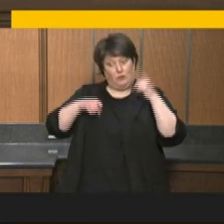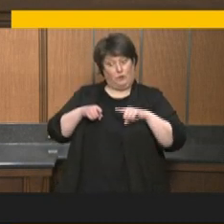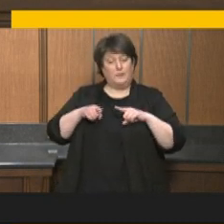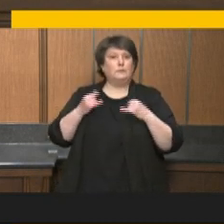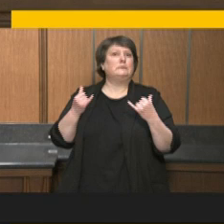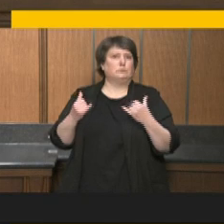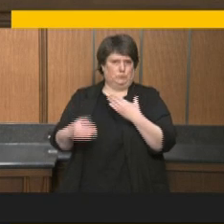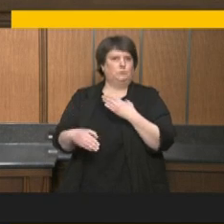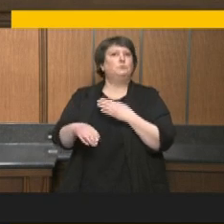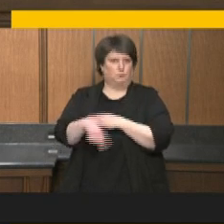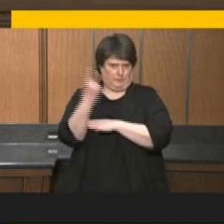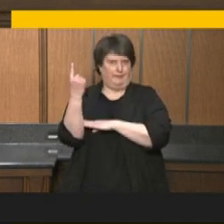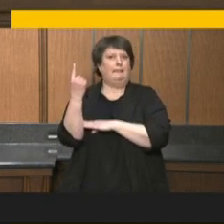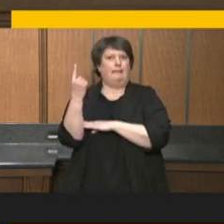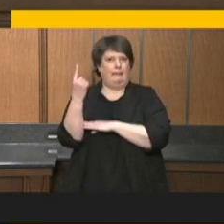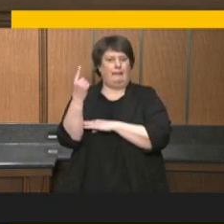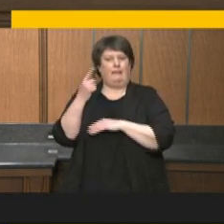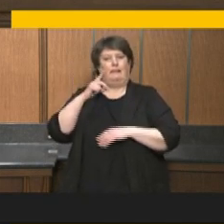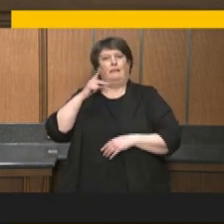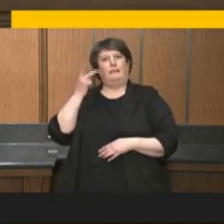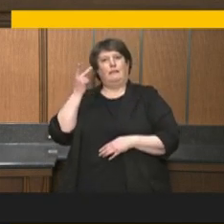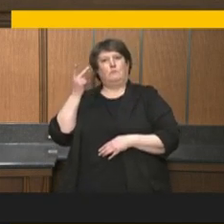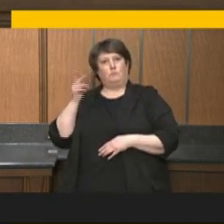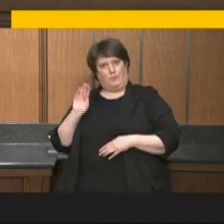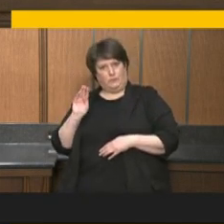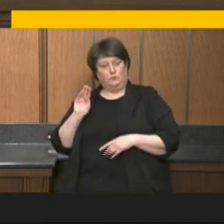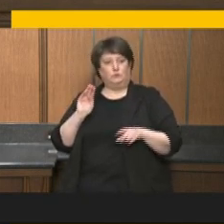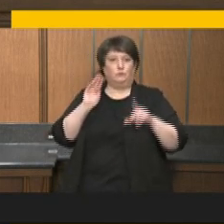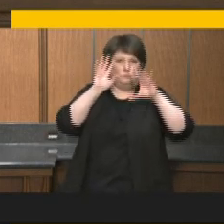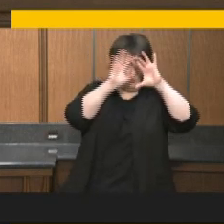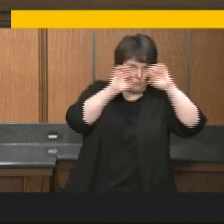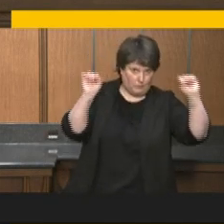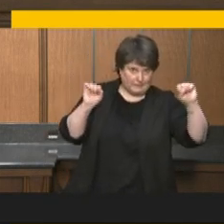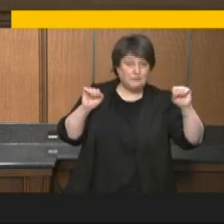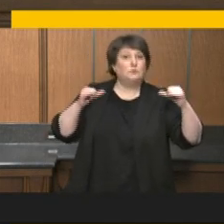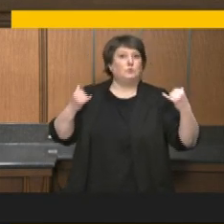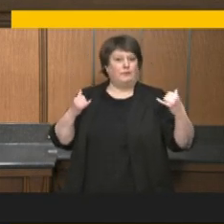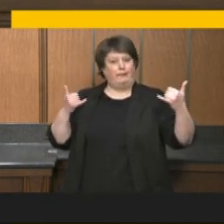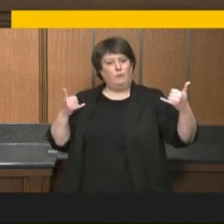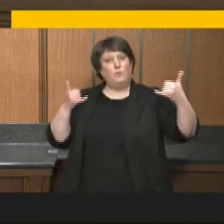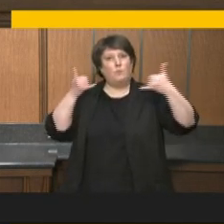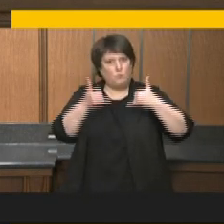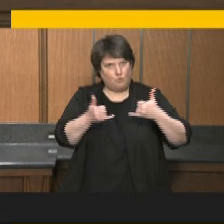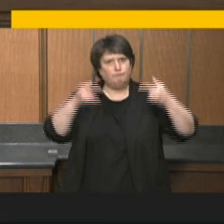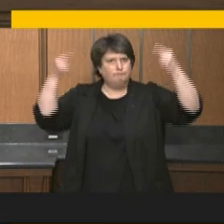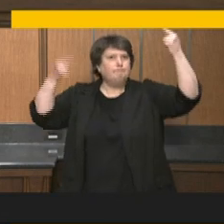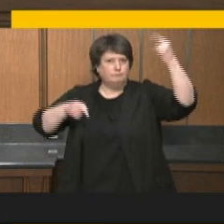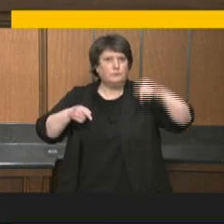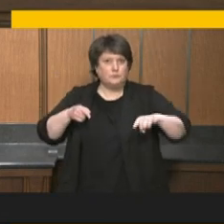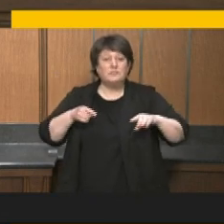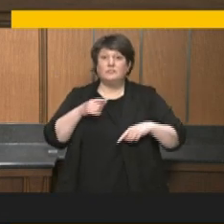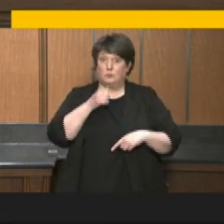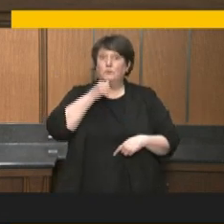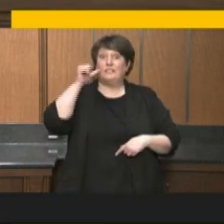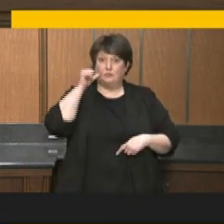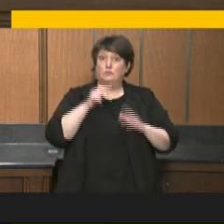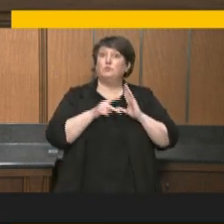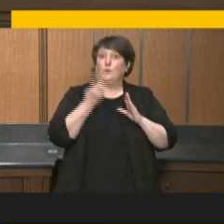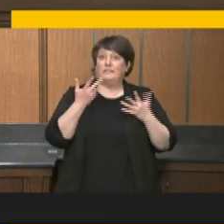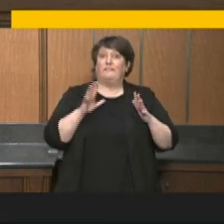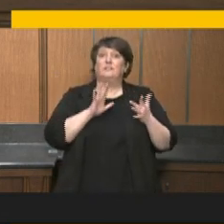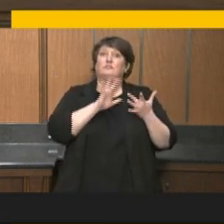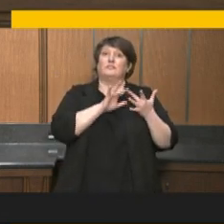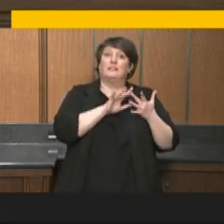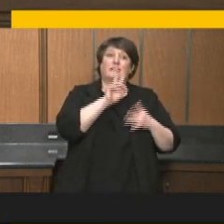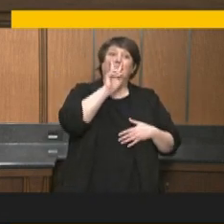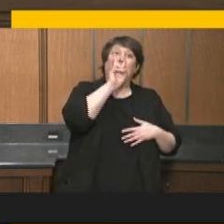call between the Prime Minister and the President. I spoke twice yesterday with Vice President Mike Pence and